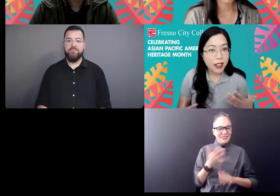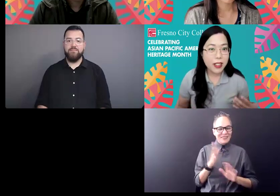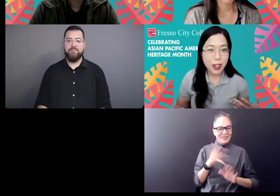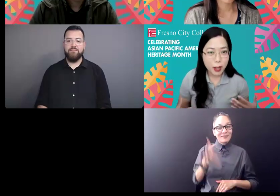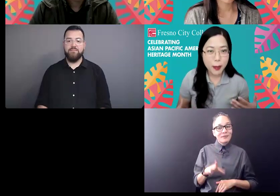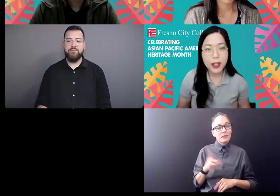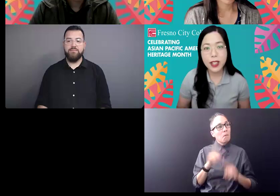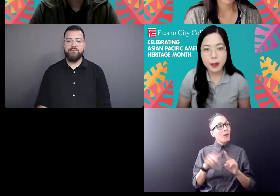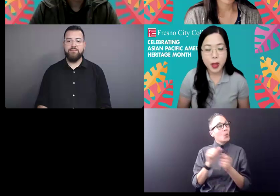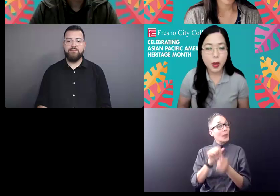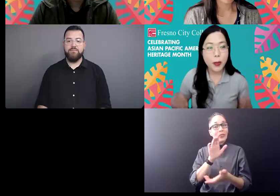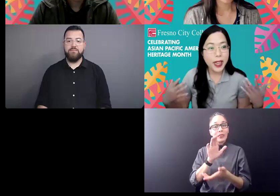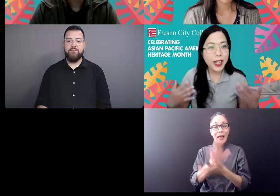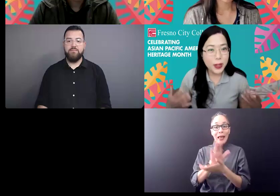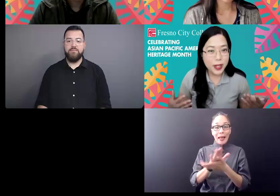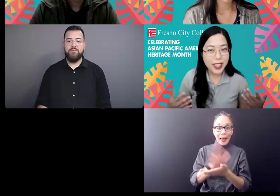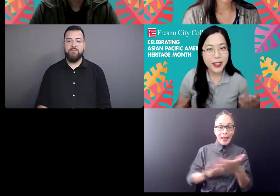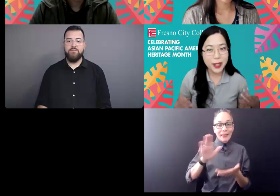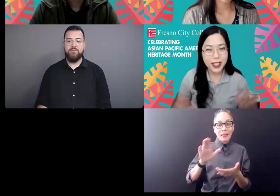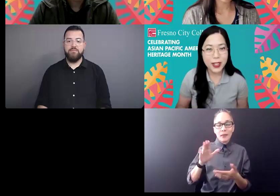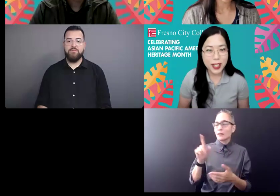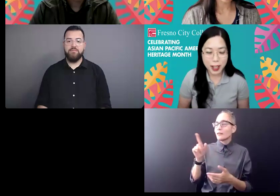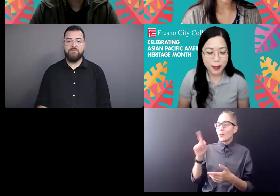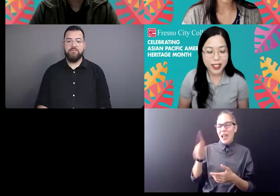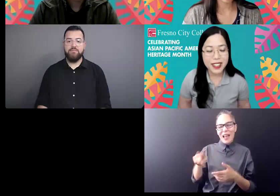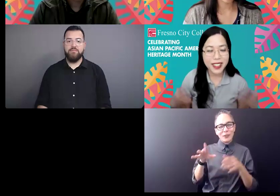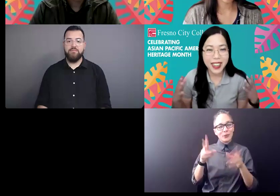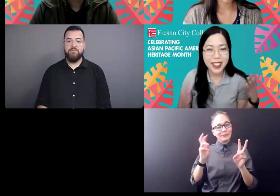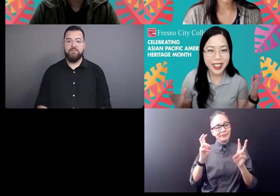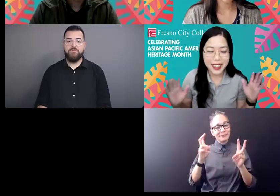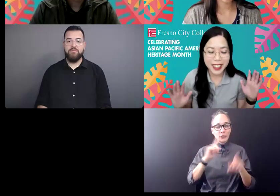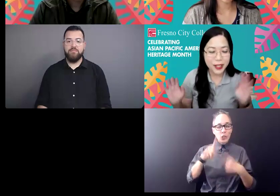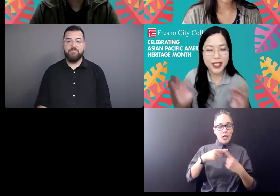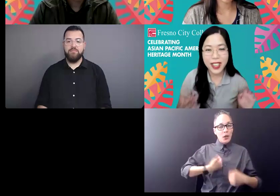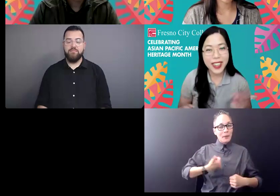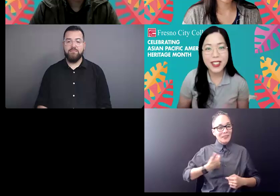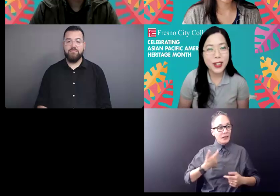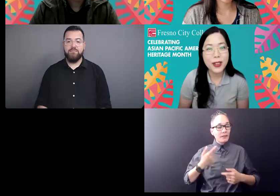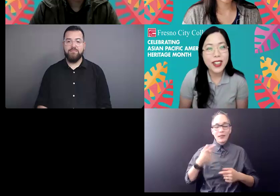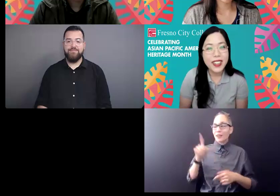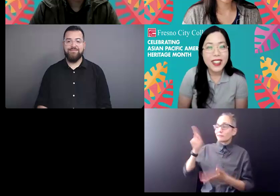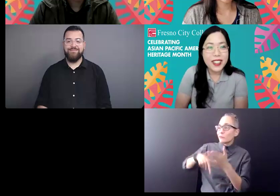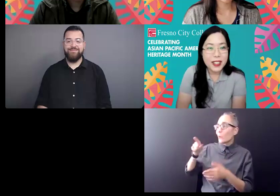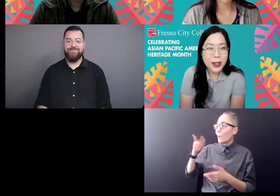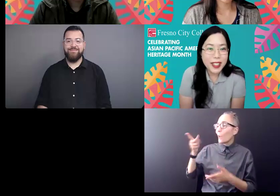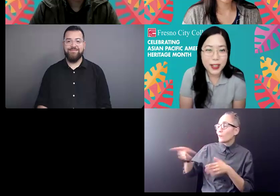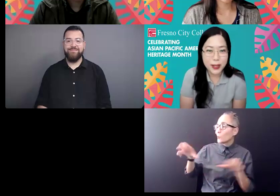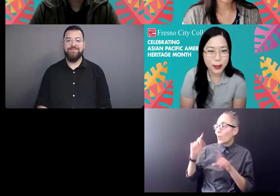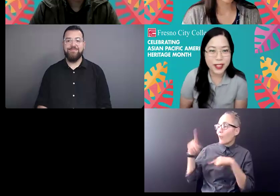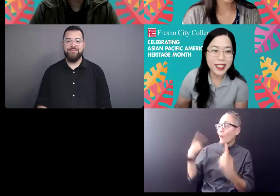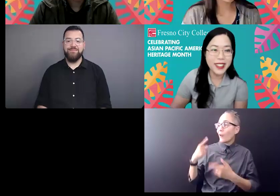are called to talk about what have you done? What have you accomplished? And I always find that